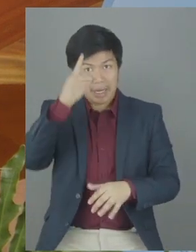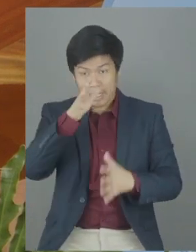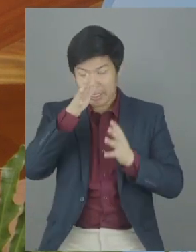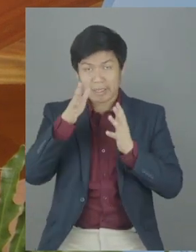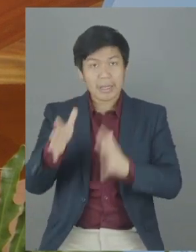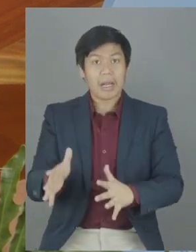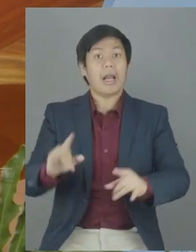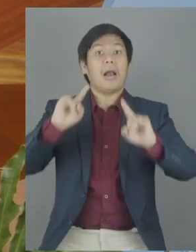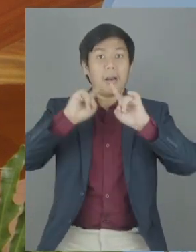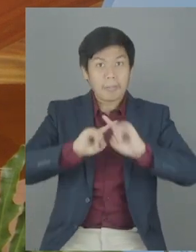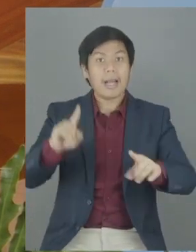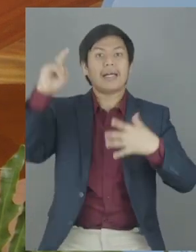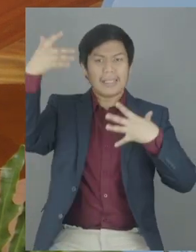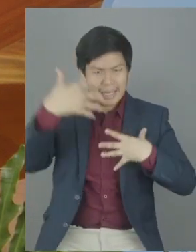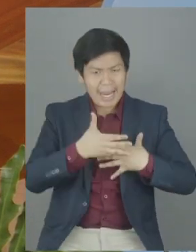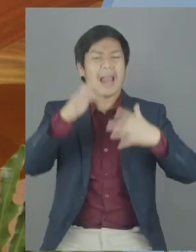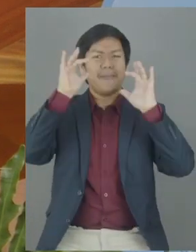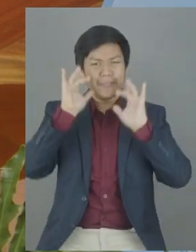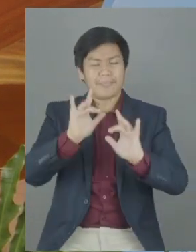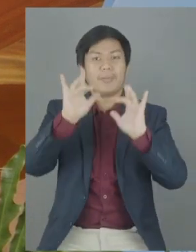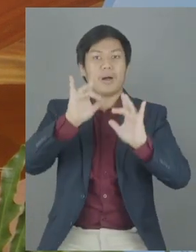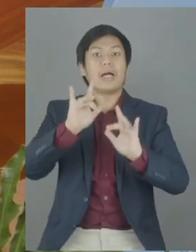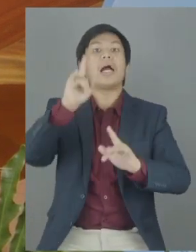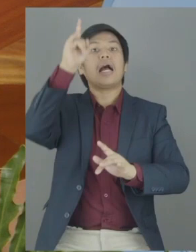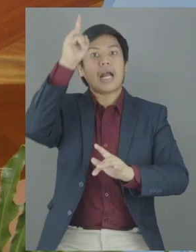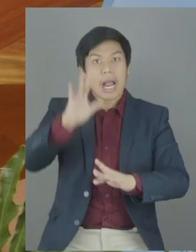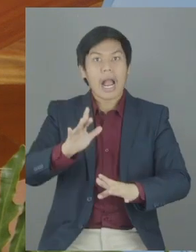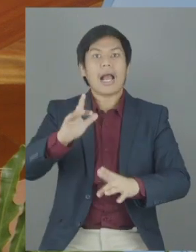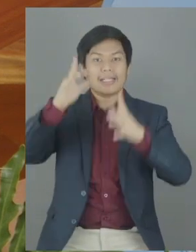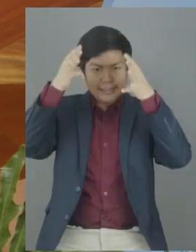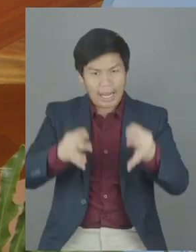grace, mercy, we are welcomed still.